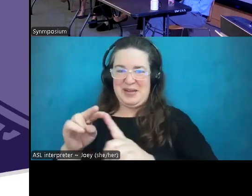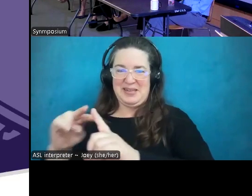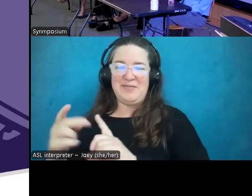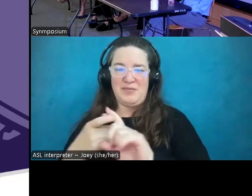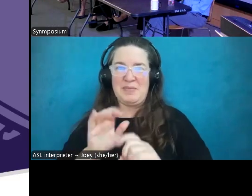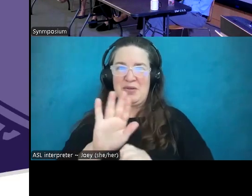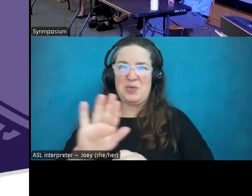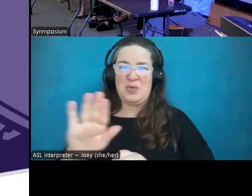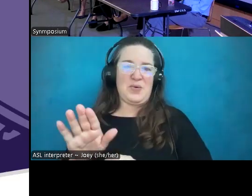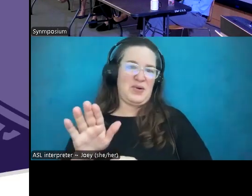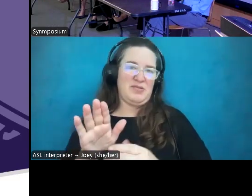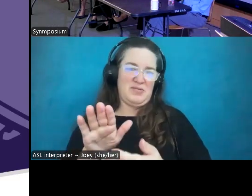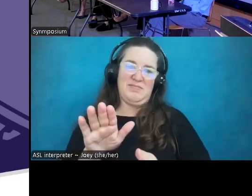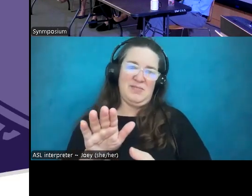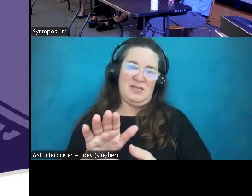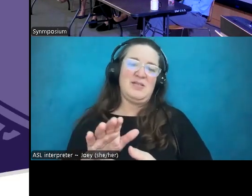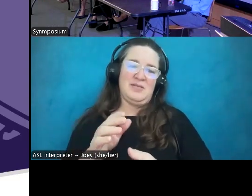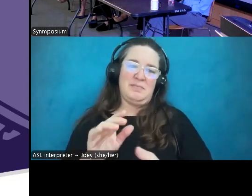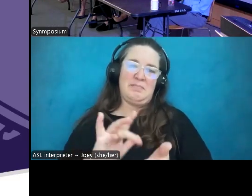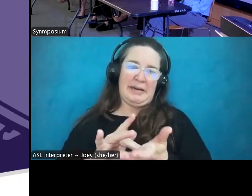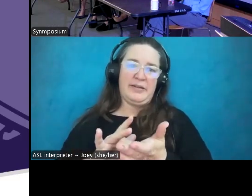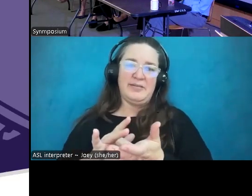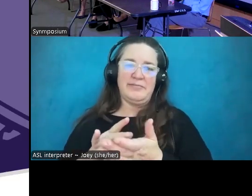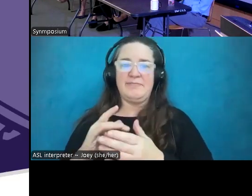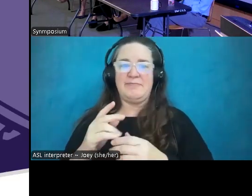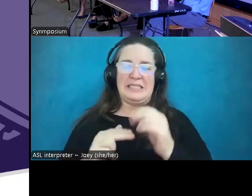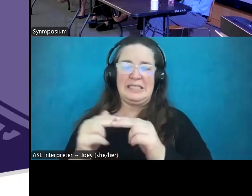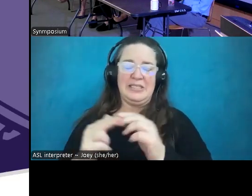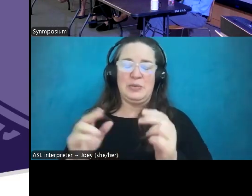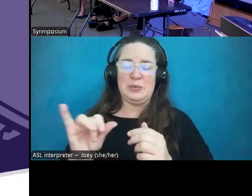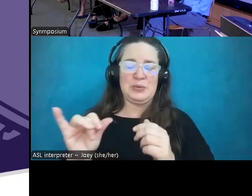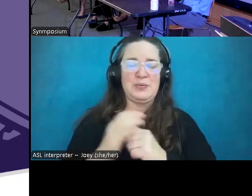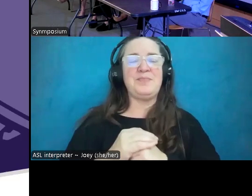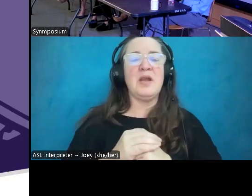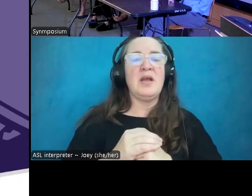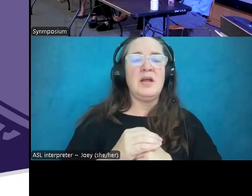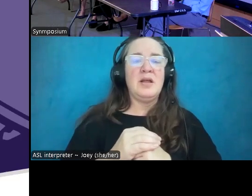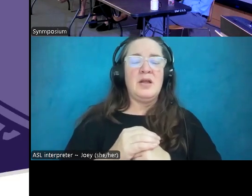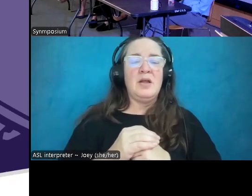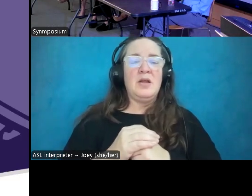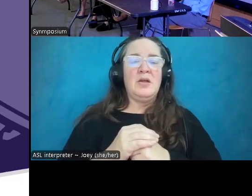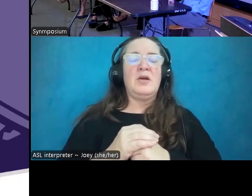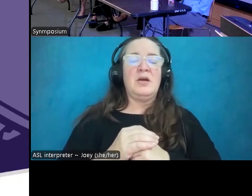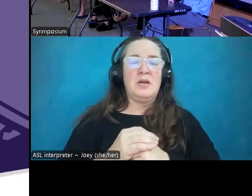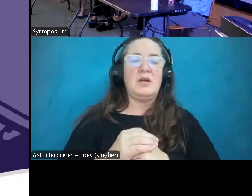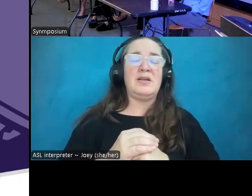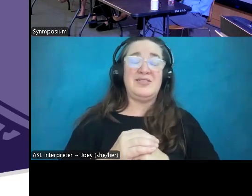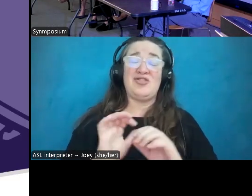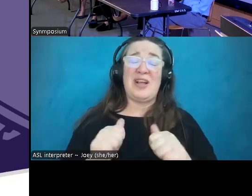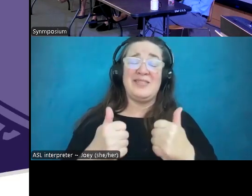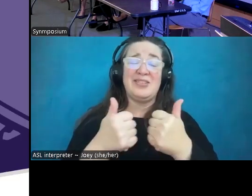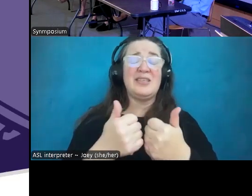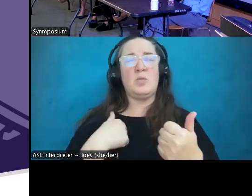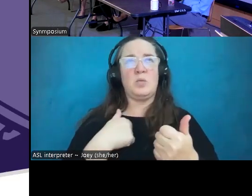institutions. But I think it is really challenging. I think we have initially been focusing on training up